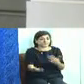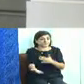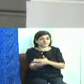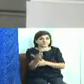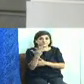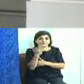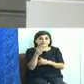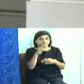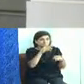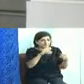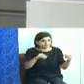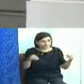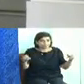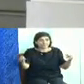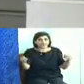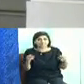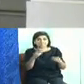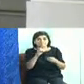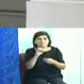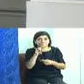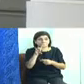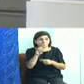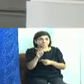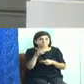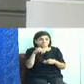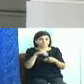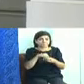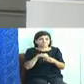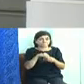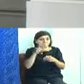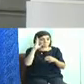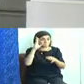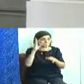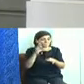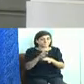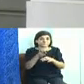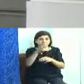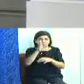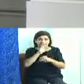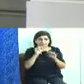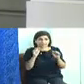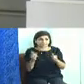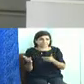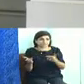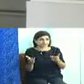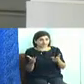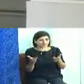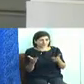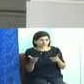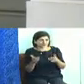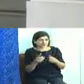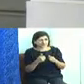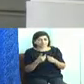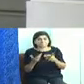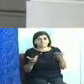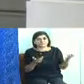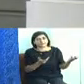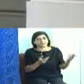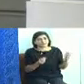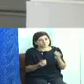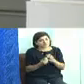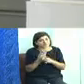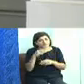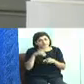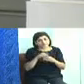to sow those seeds in faith that God can bring about a great harvest in